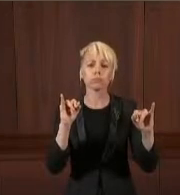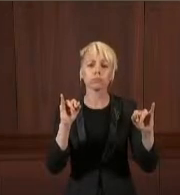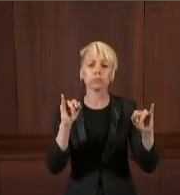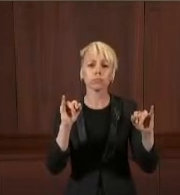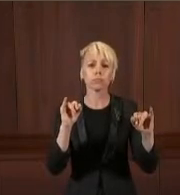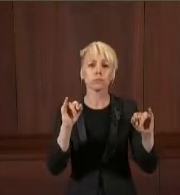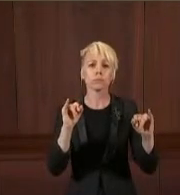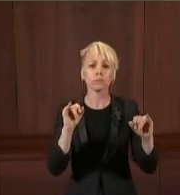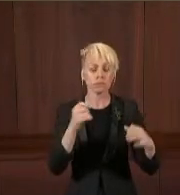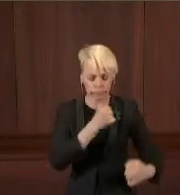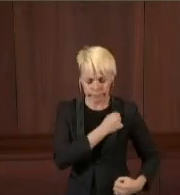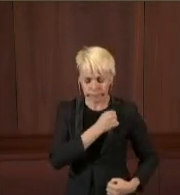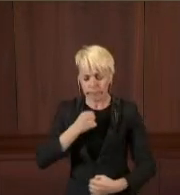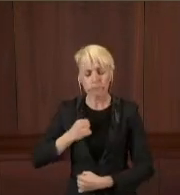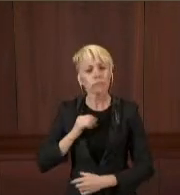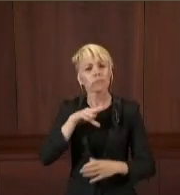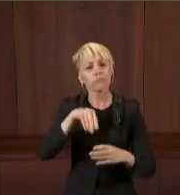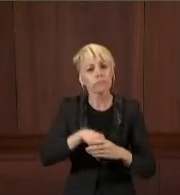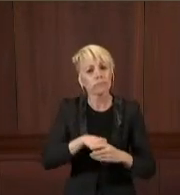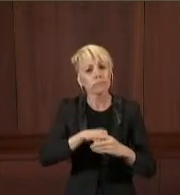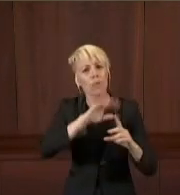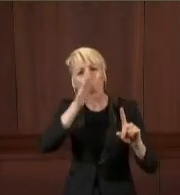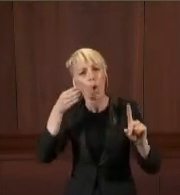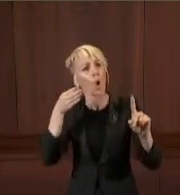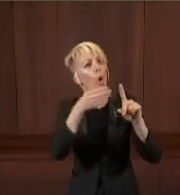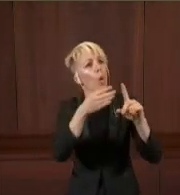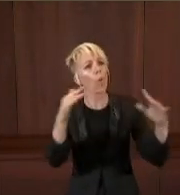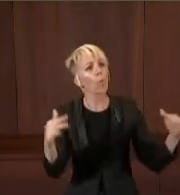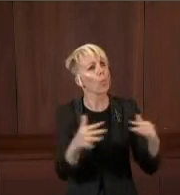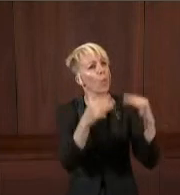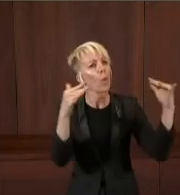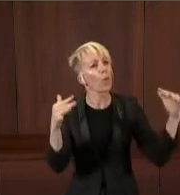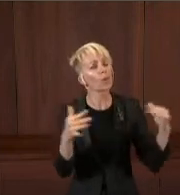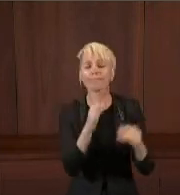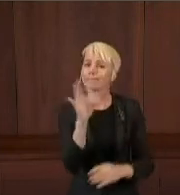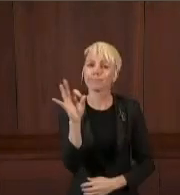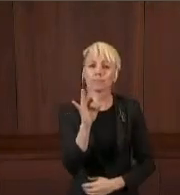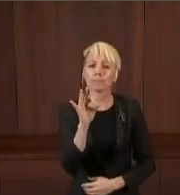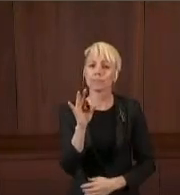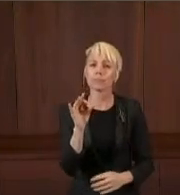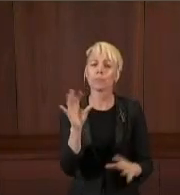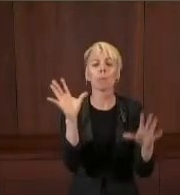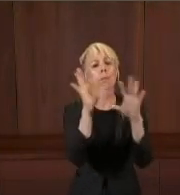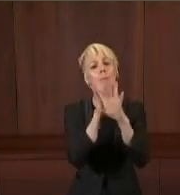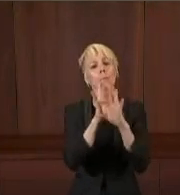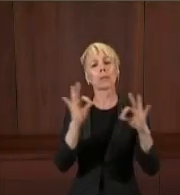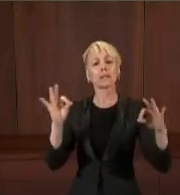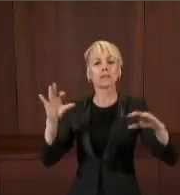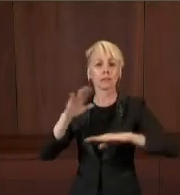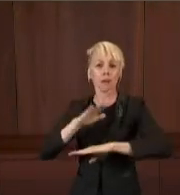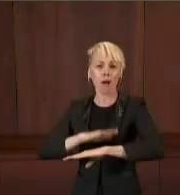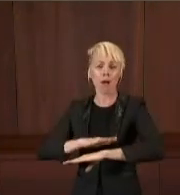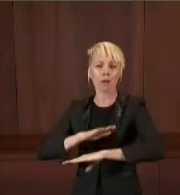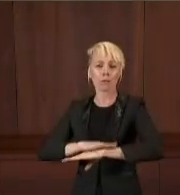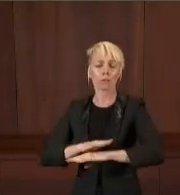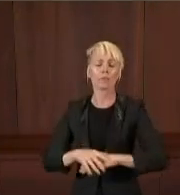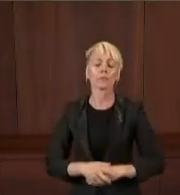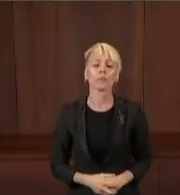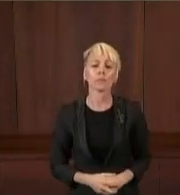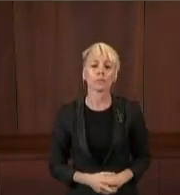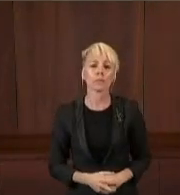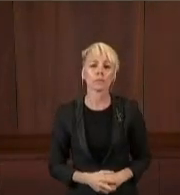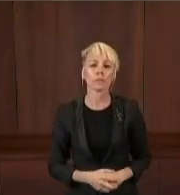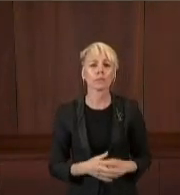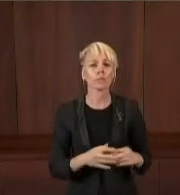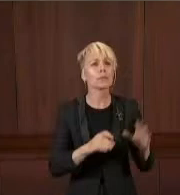service is not about war, but is about peace. These symbols tell the stories of the dedication